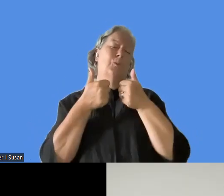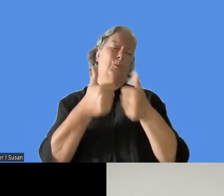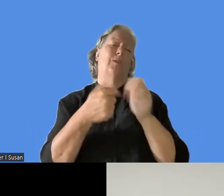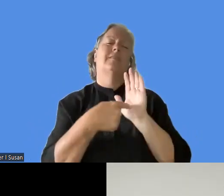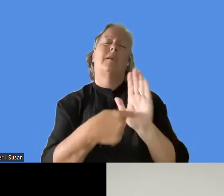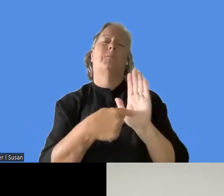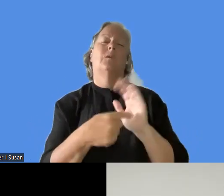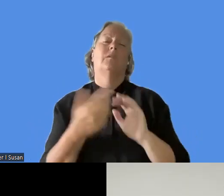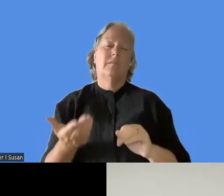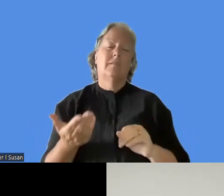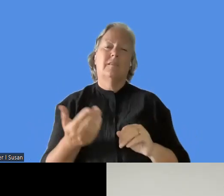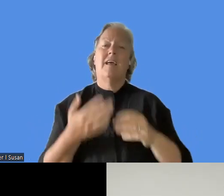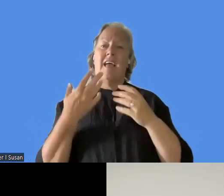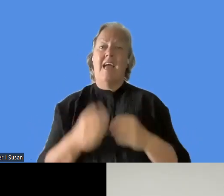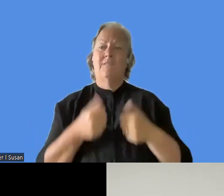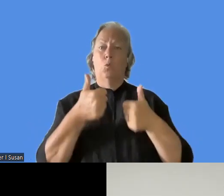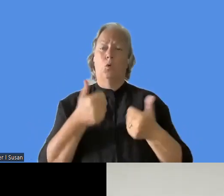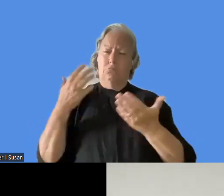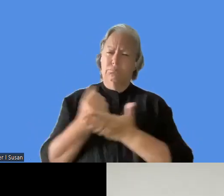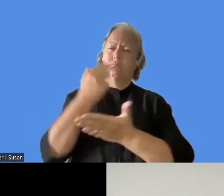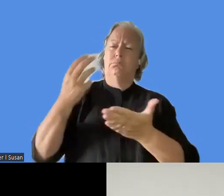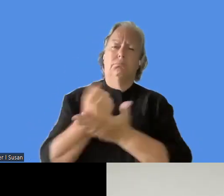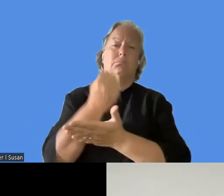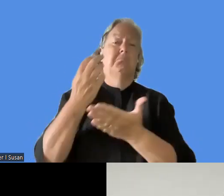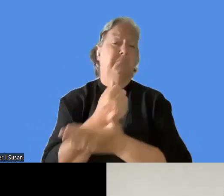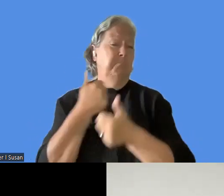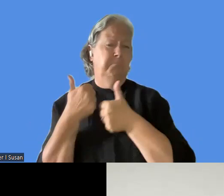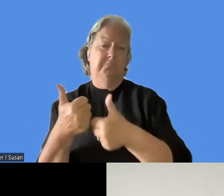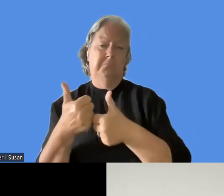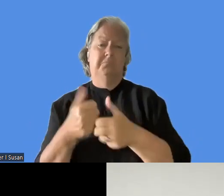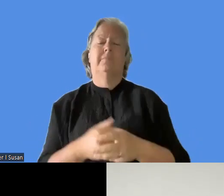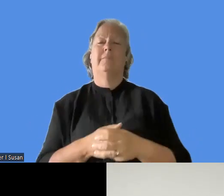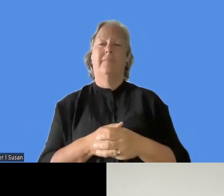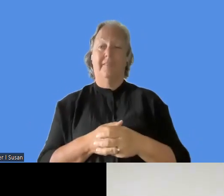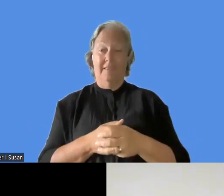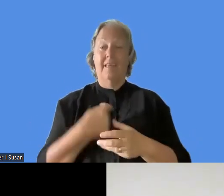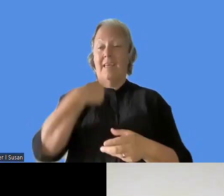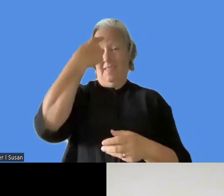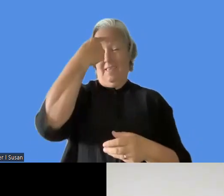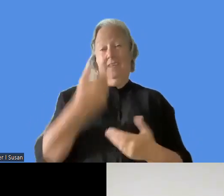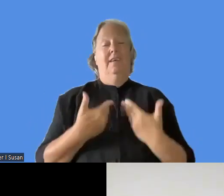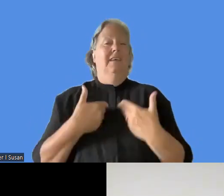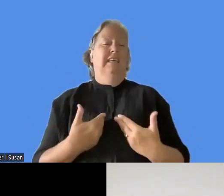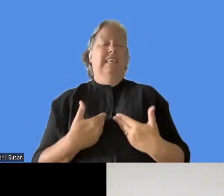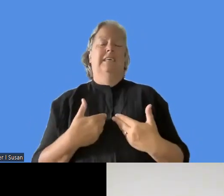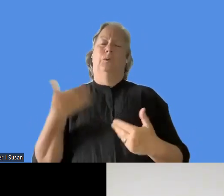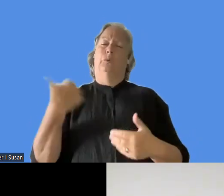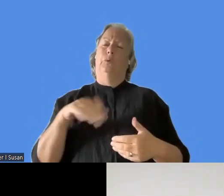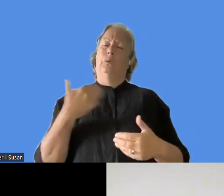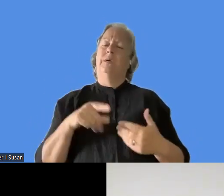with concrete results, but I would say that for us it's equally important the